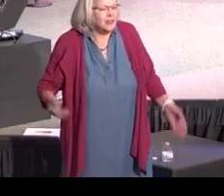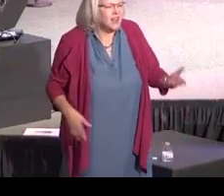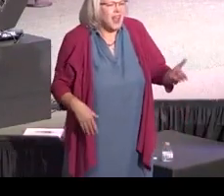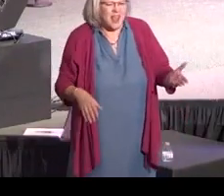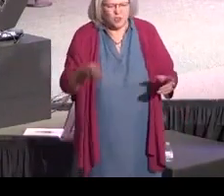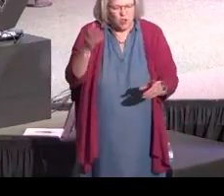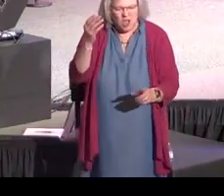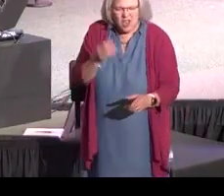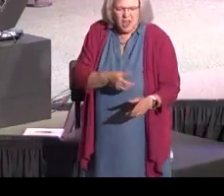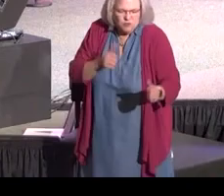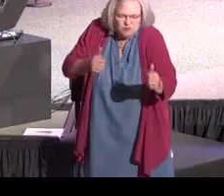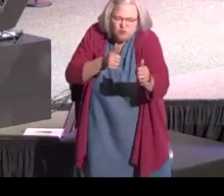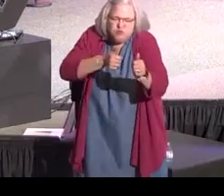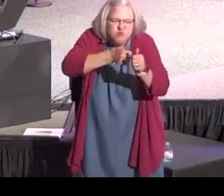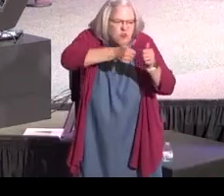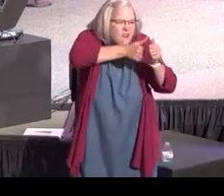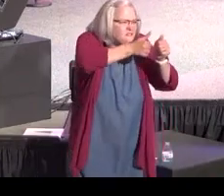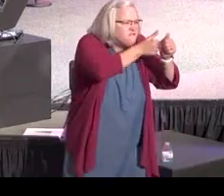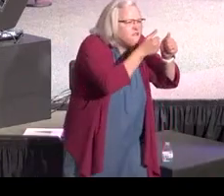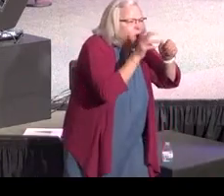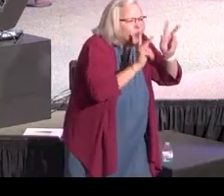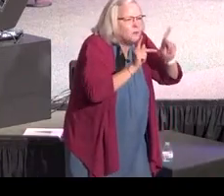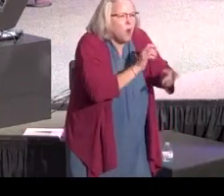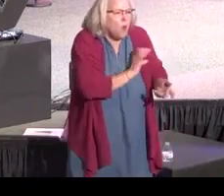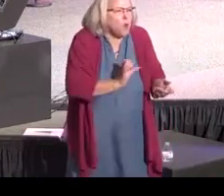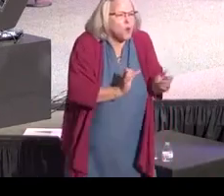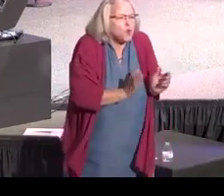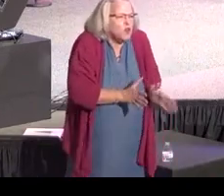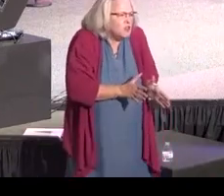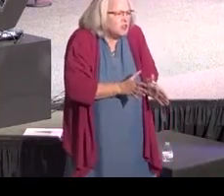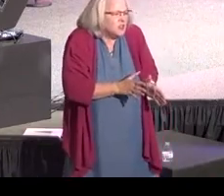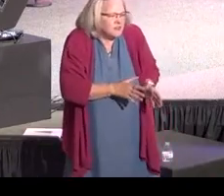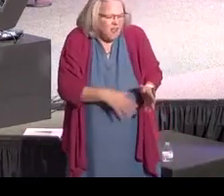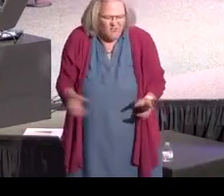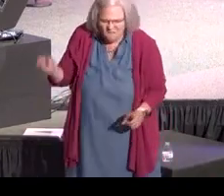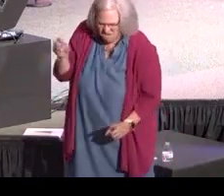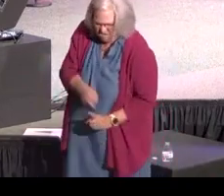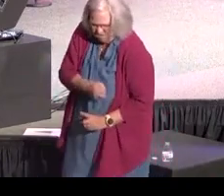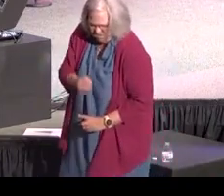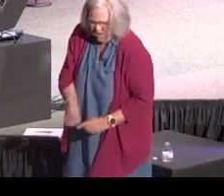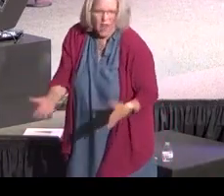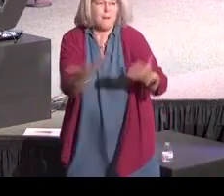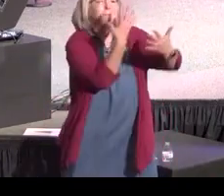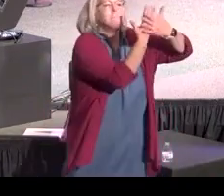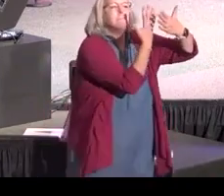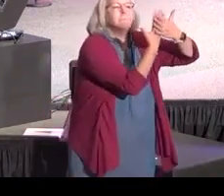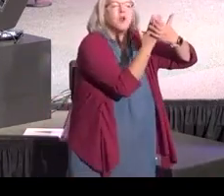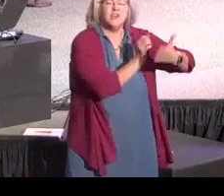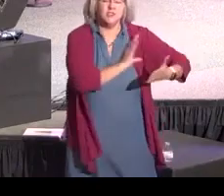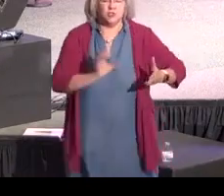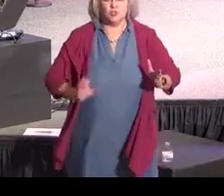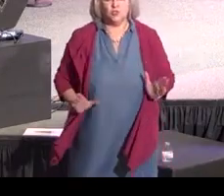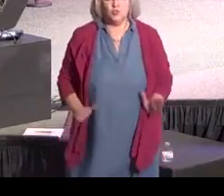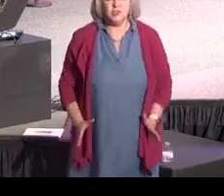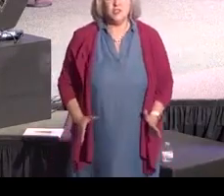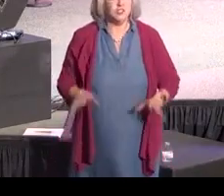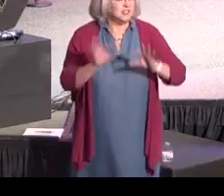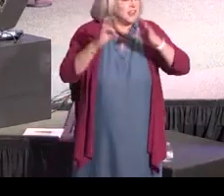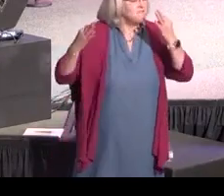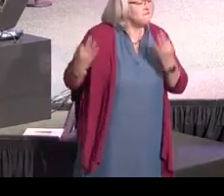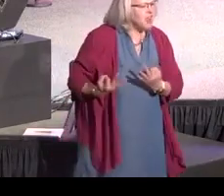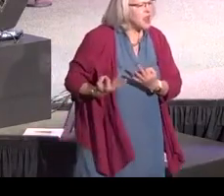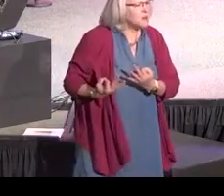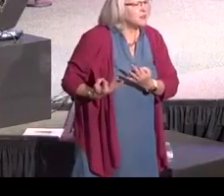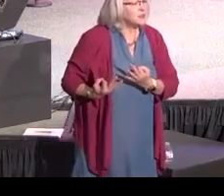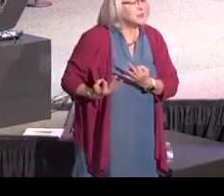who stalked people, Christians. He brutalized, imprisoned families. He